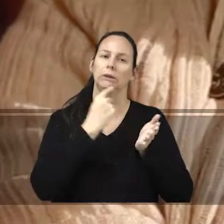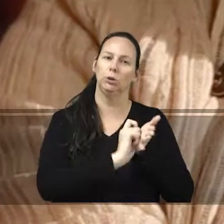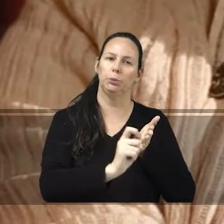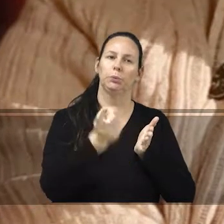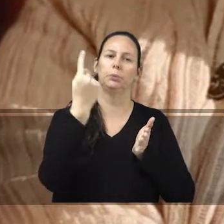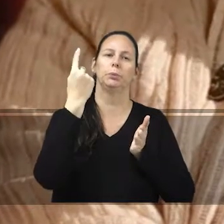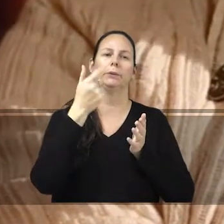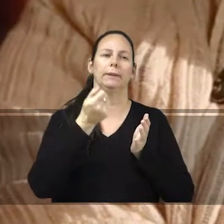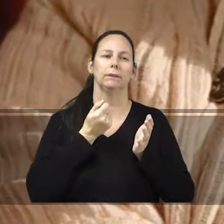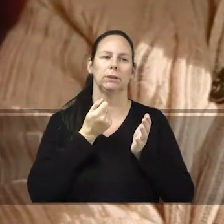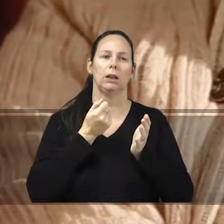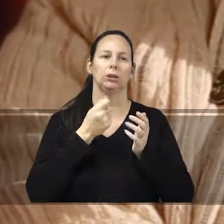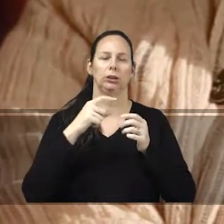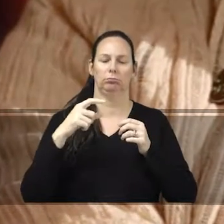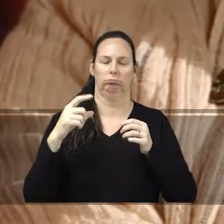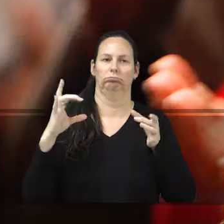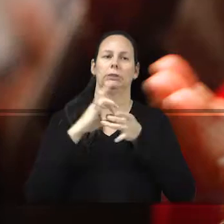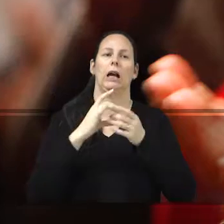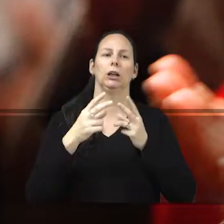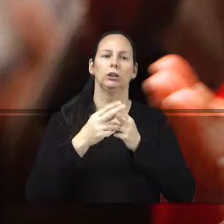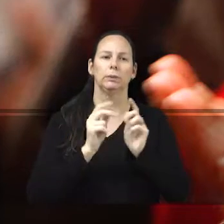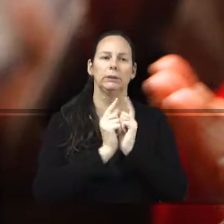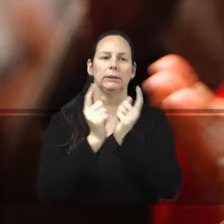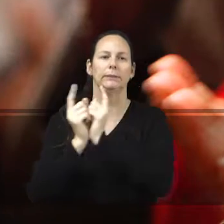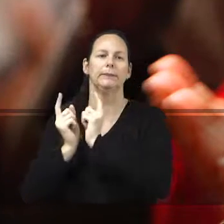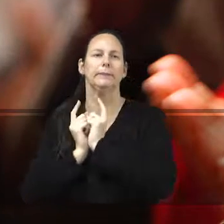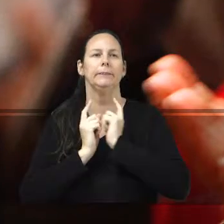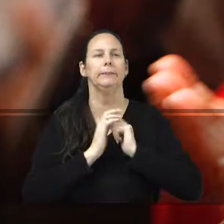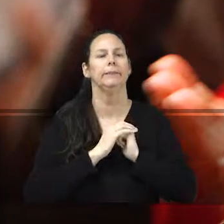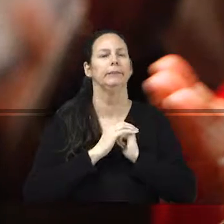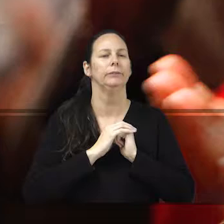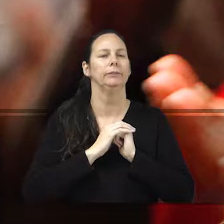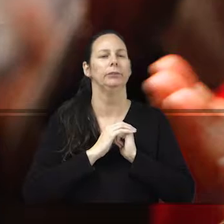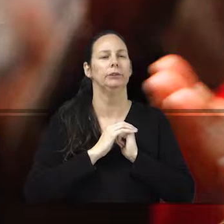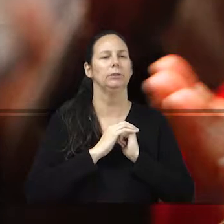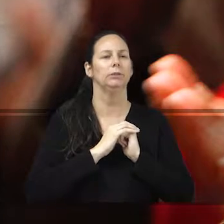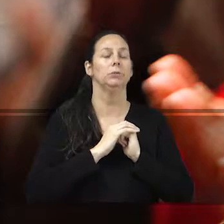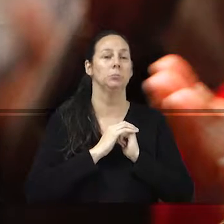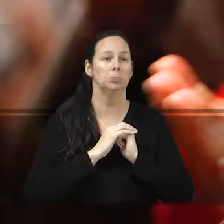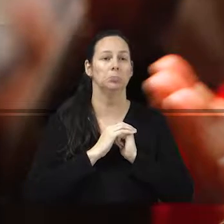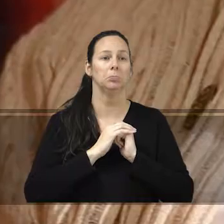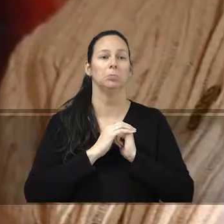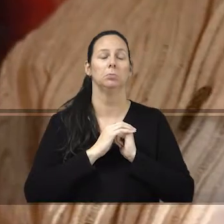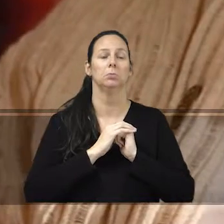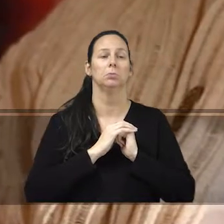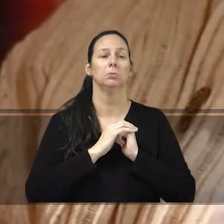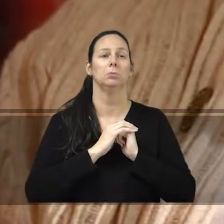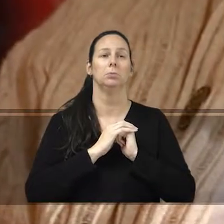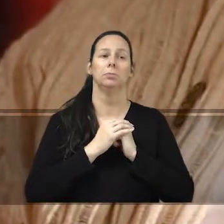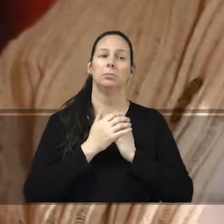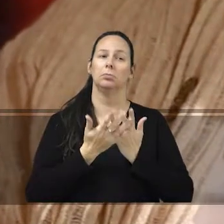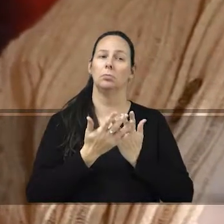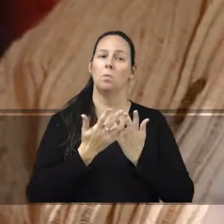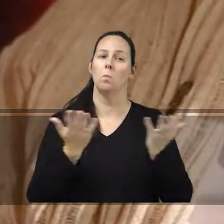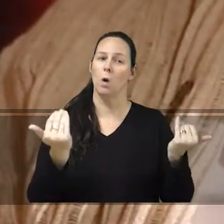an invitation to engage with difference, to welcome different points of view, to let the air